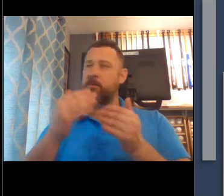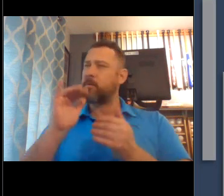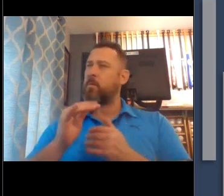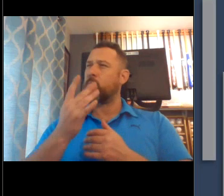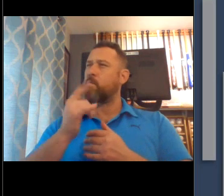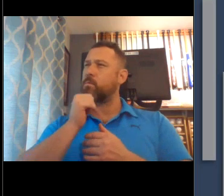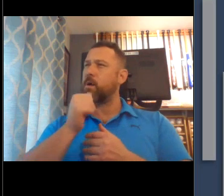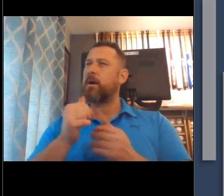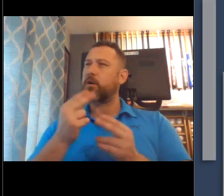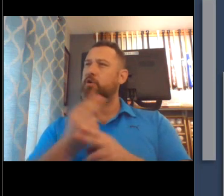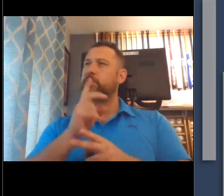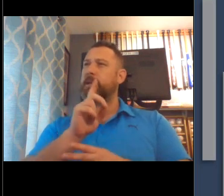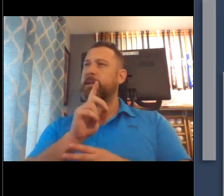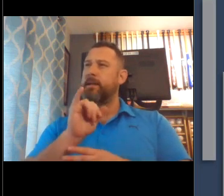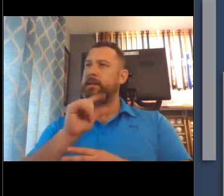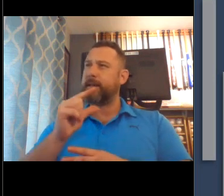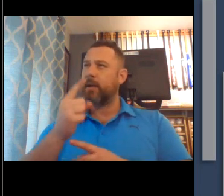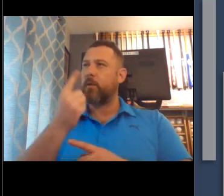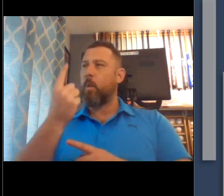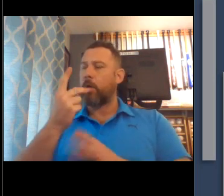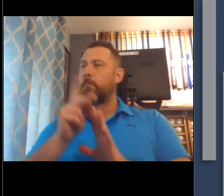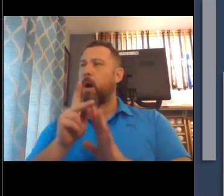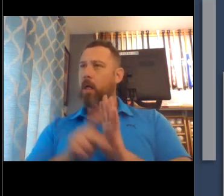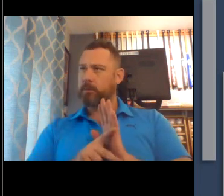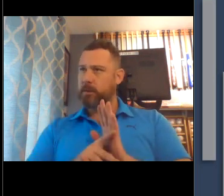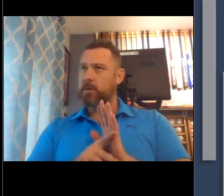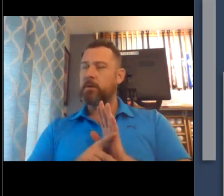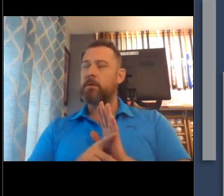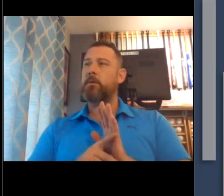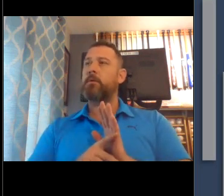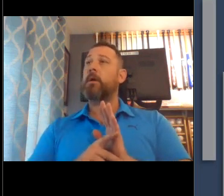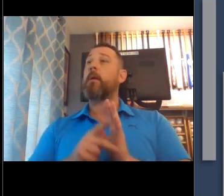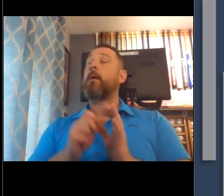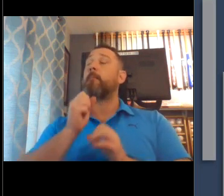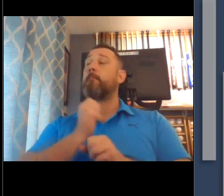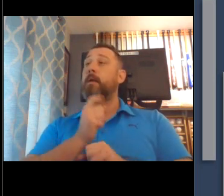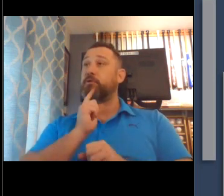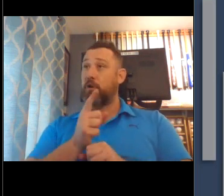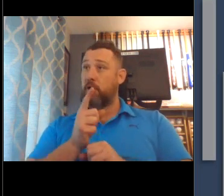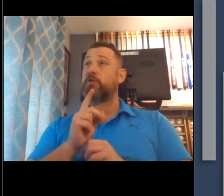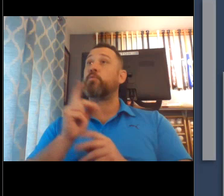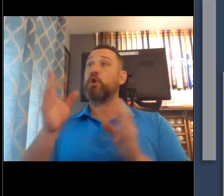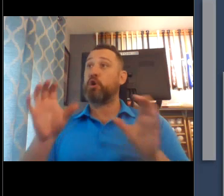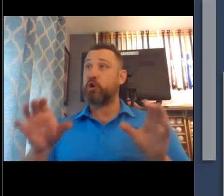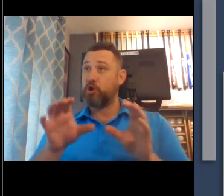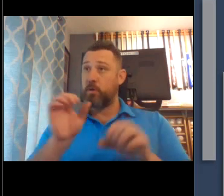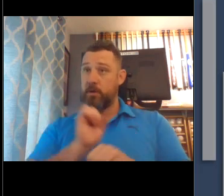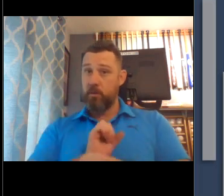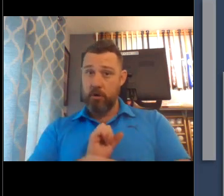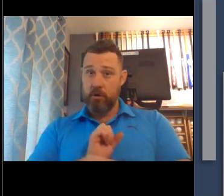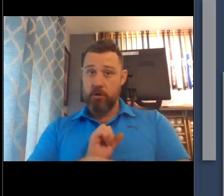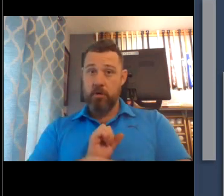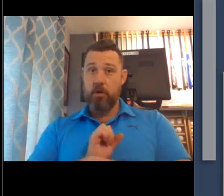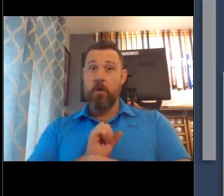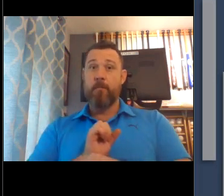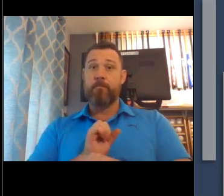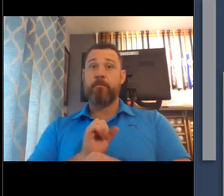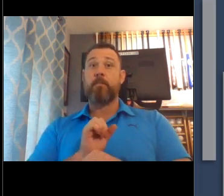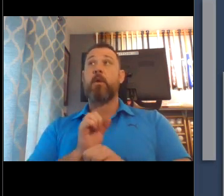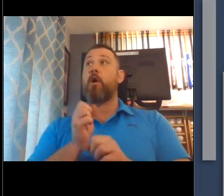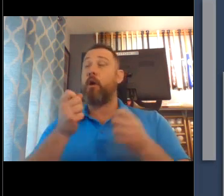once policy and make sure that as we are out there doing work, are there other